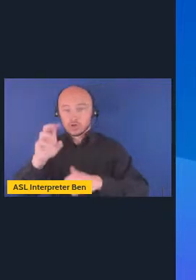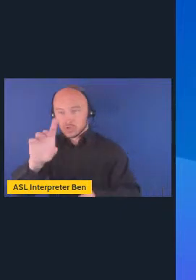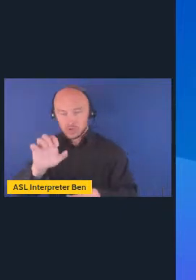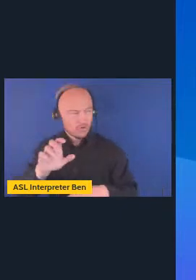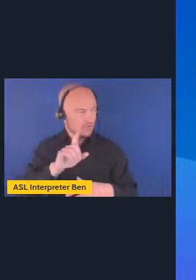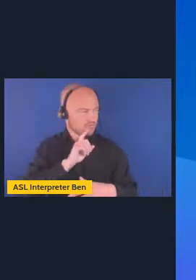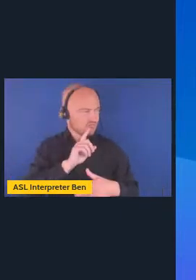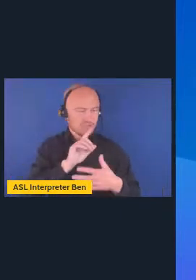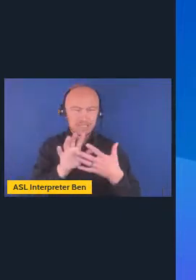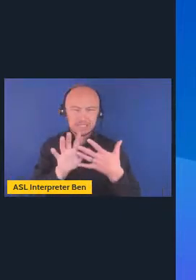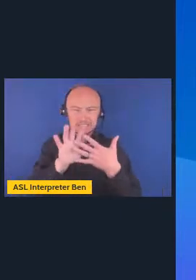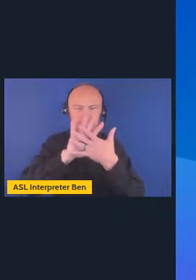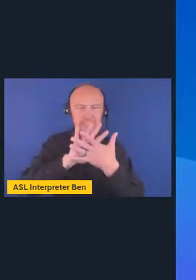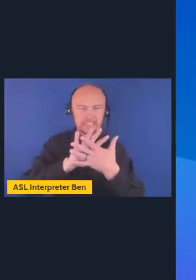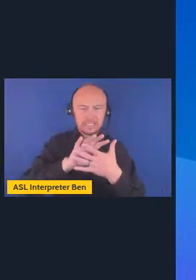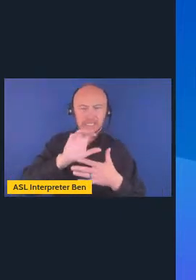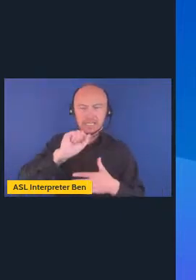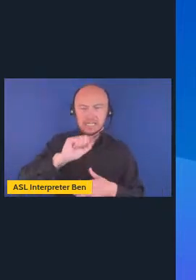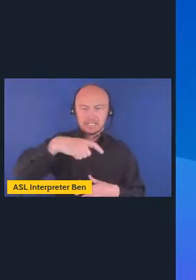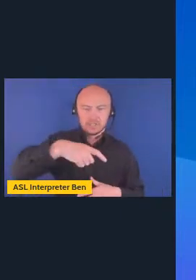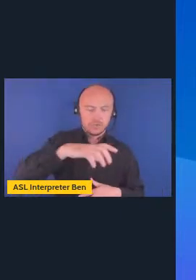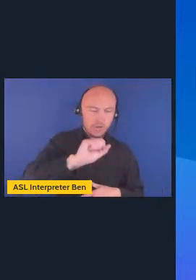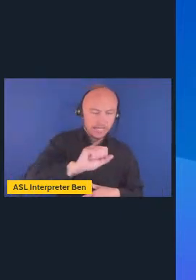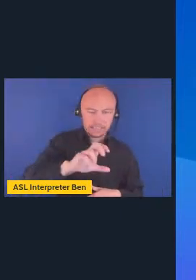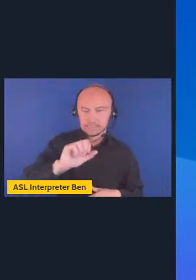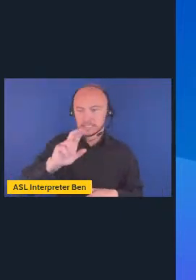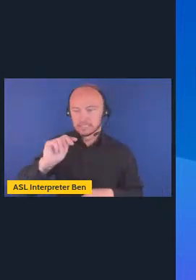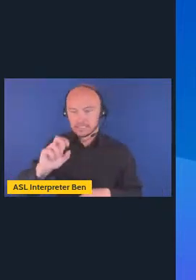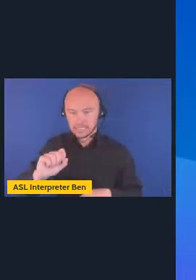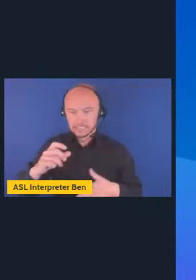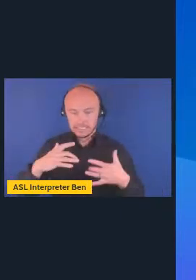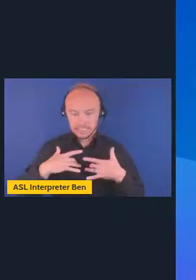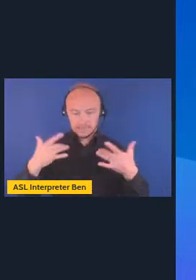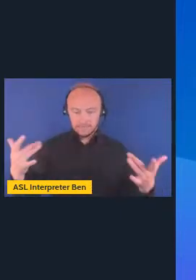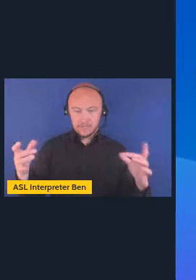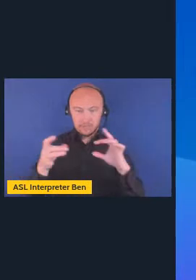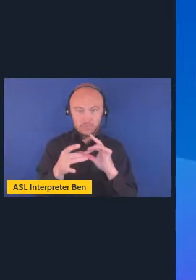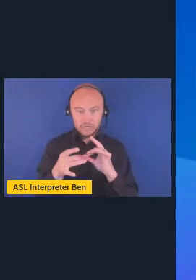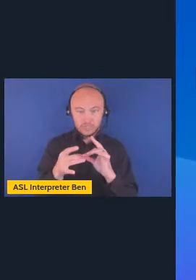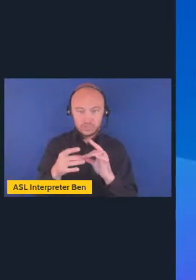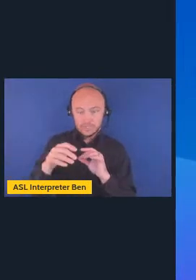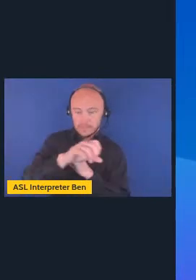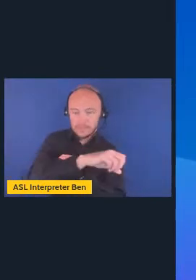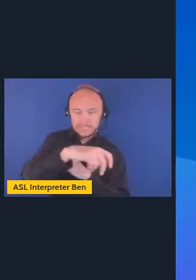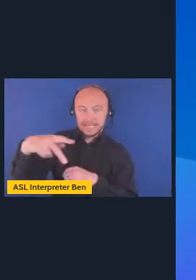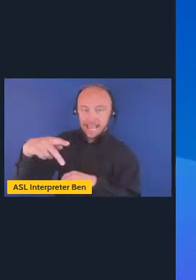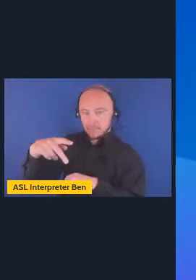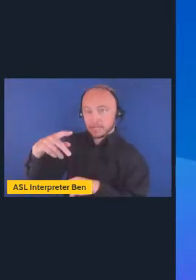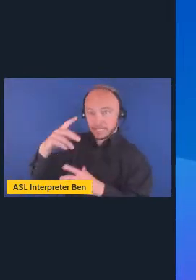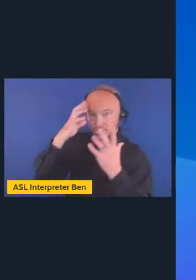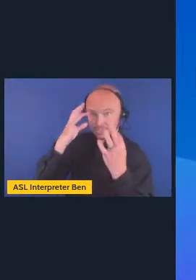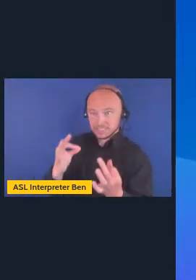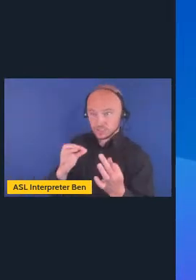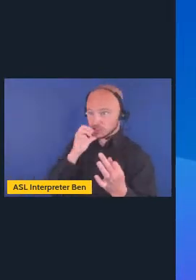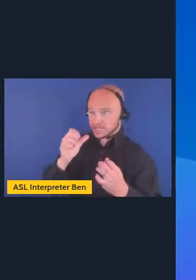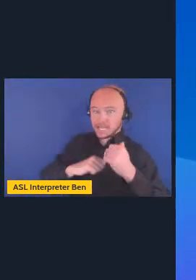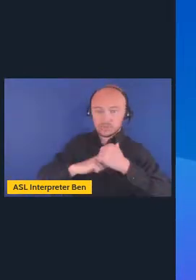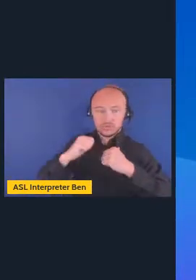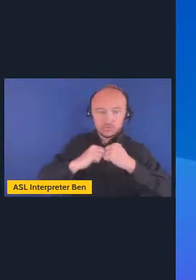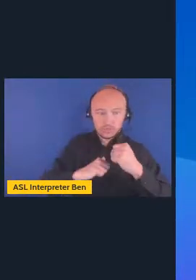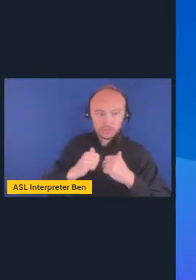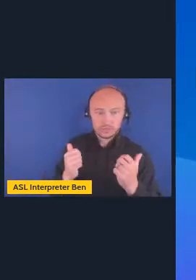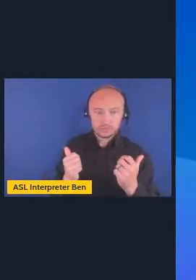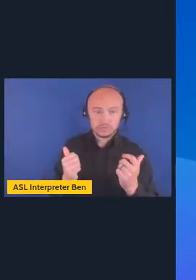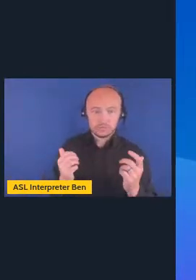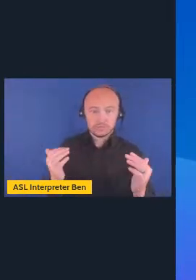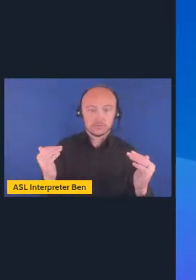of SQS versus SNS versus EventBridge is an application decision, not an infrastructure one. So it's only fair that